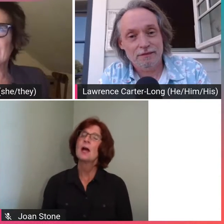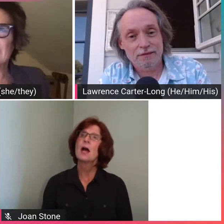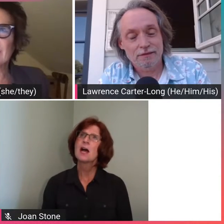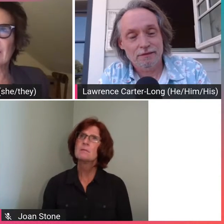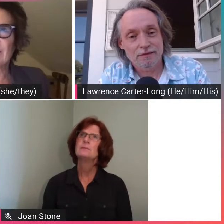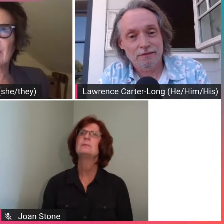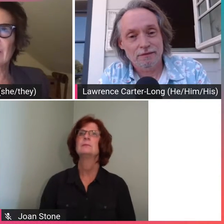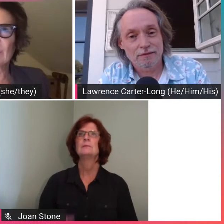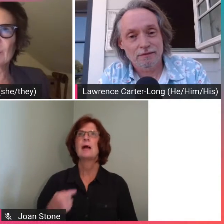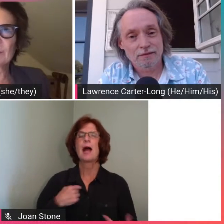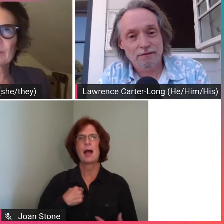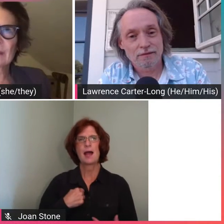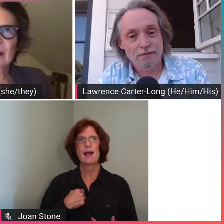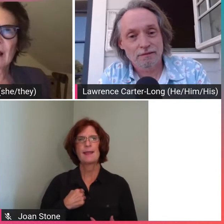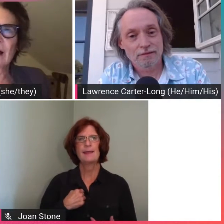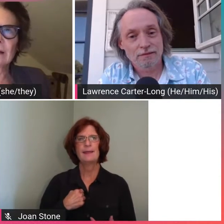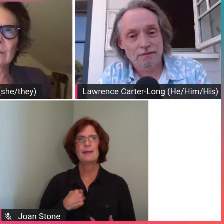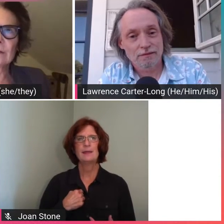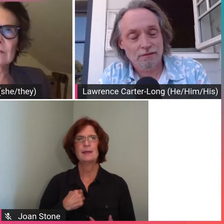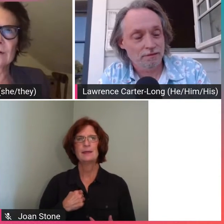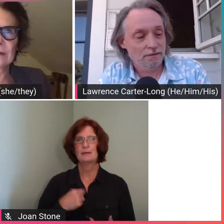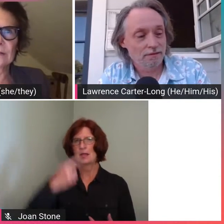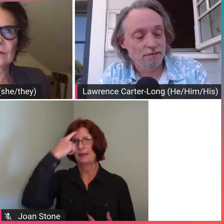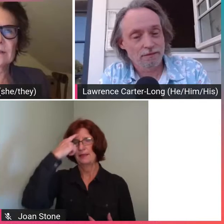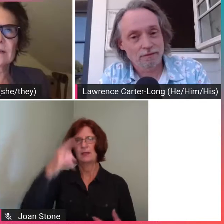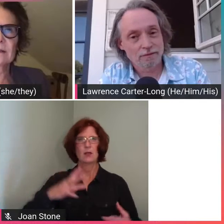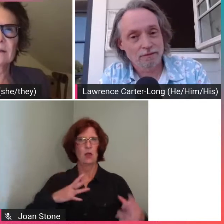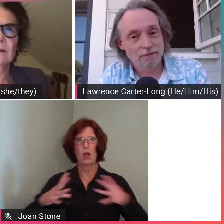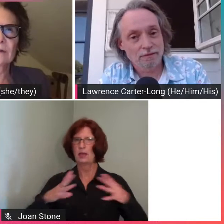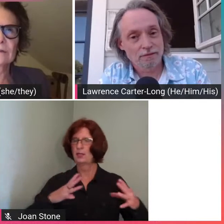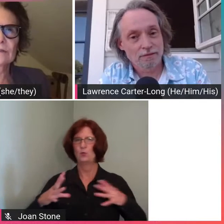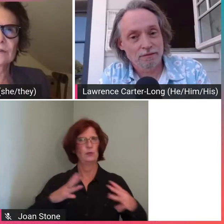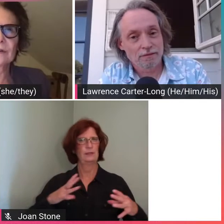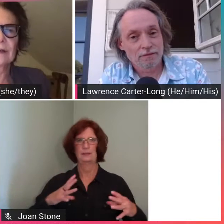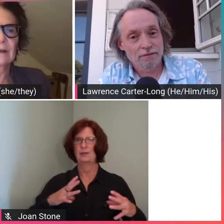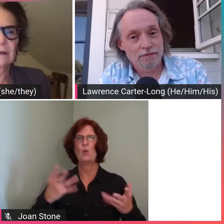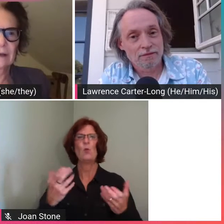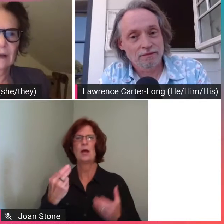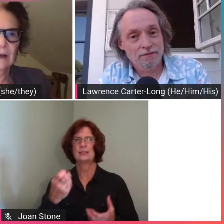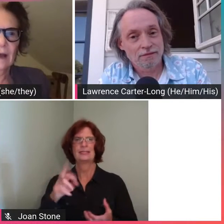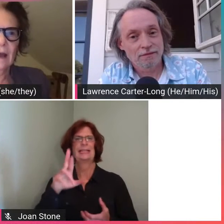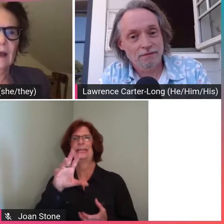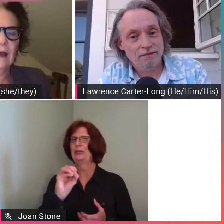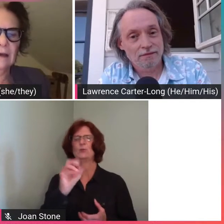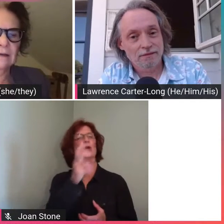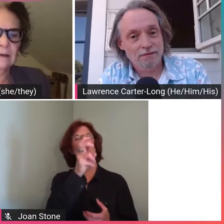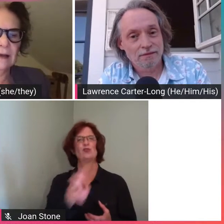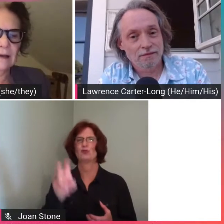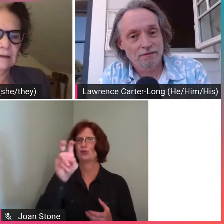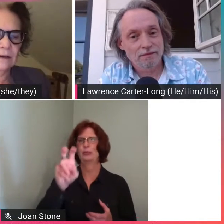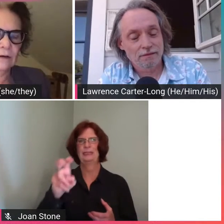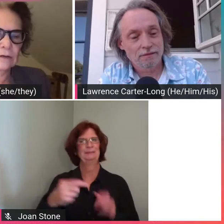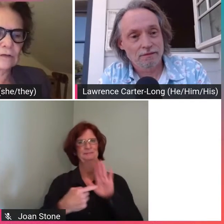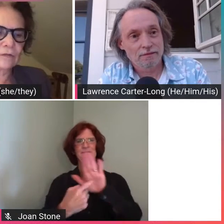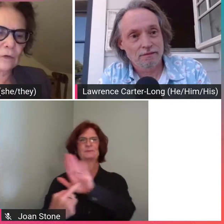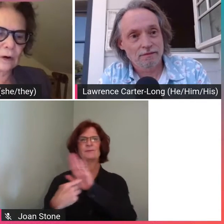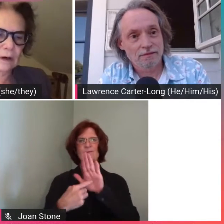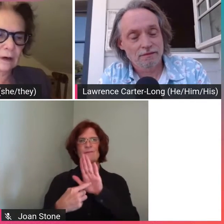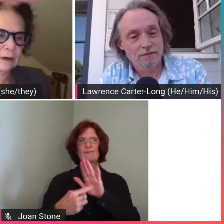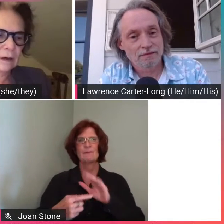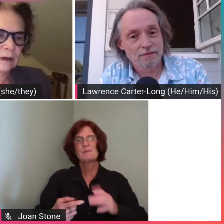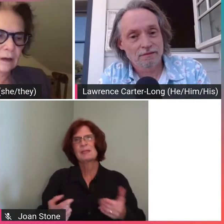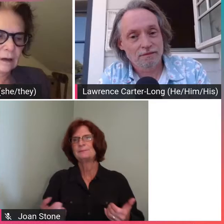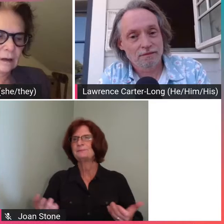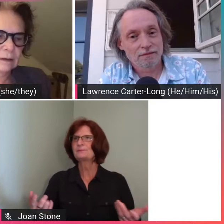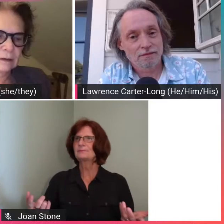I think the Hollywood is very interested in the hero's journey. And that goes